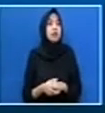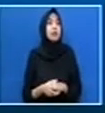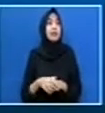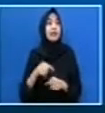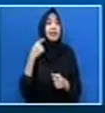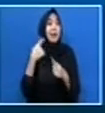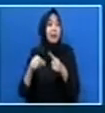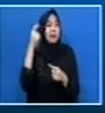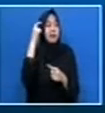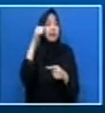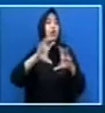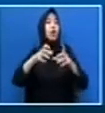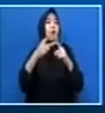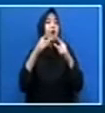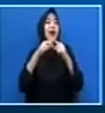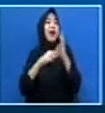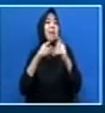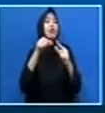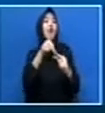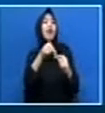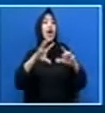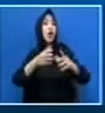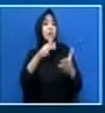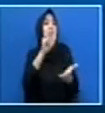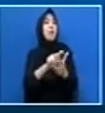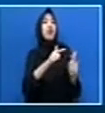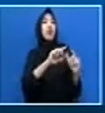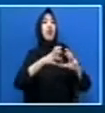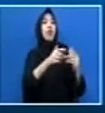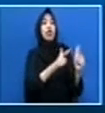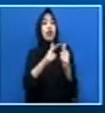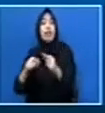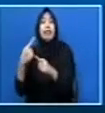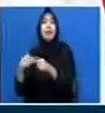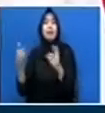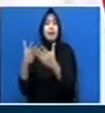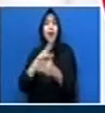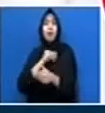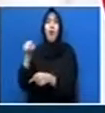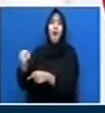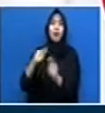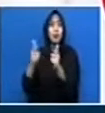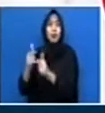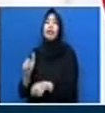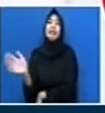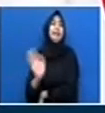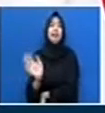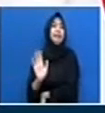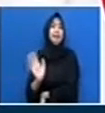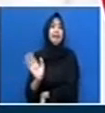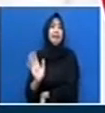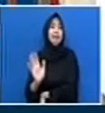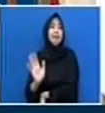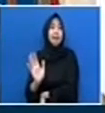organization. Mm-hmm. But we do not consider the Palestinian people to be other than people who want a decent